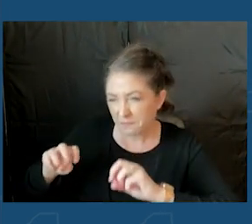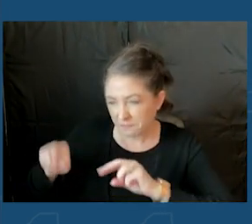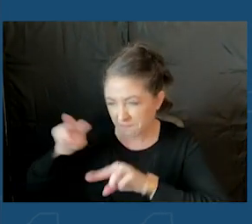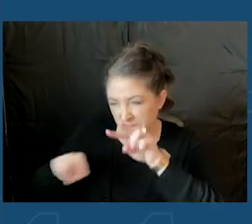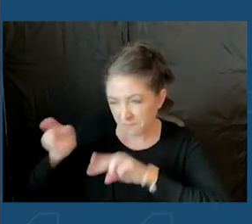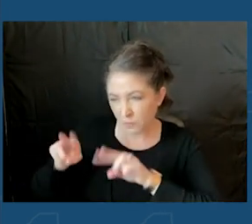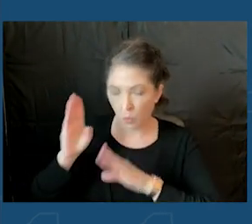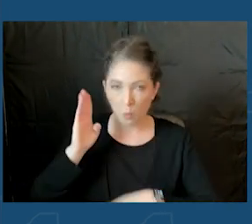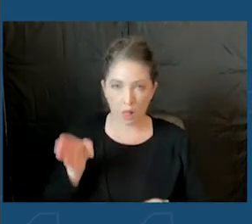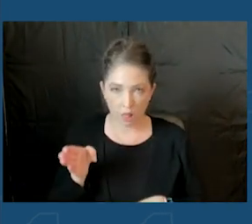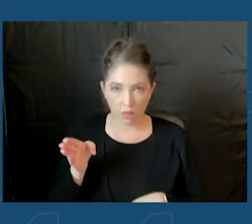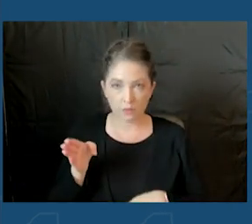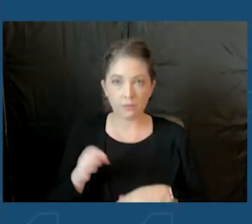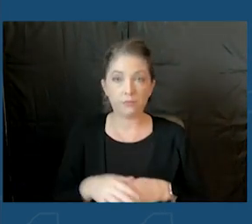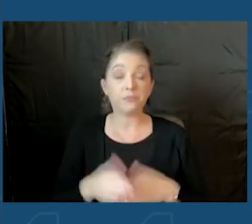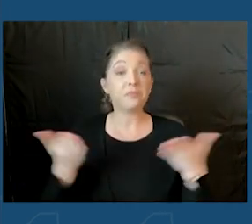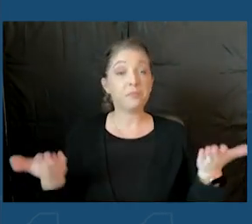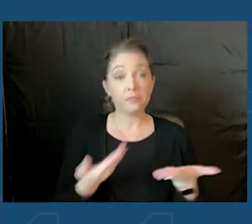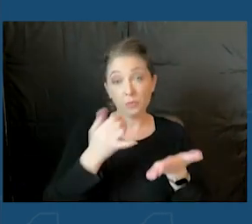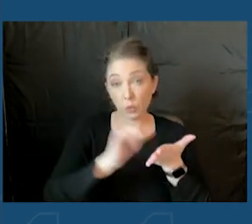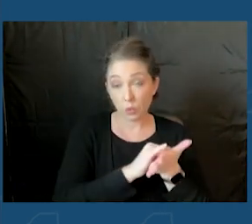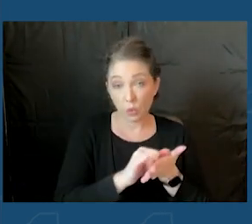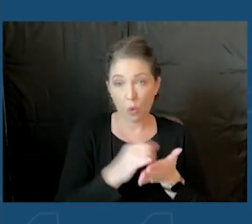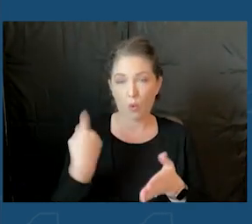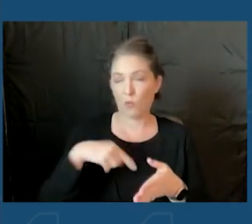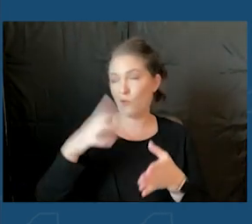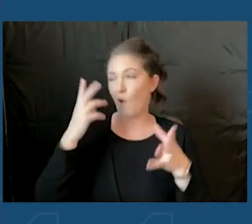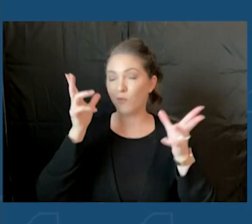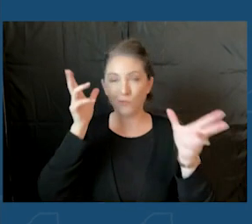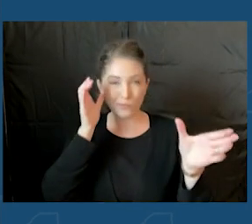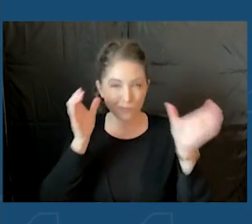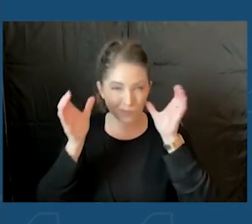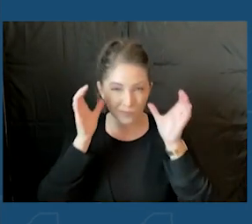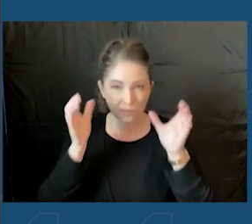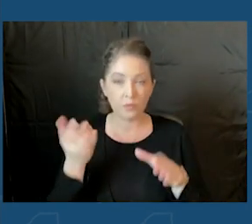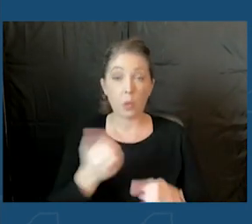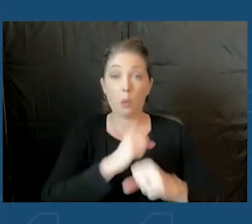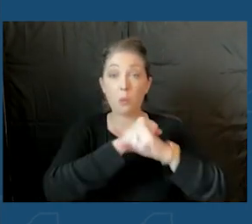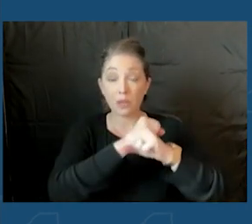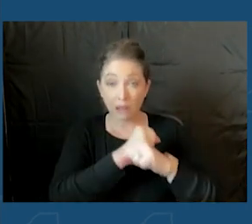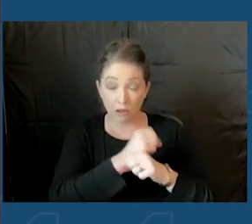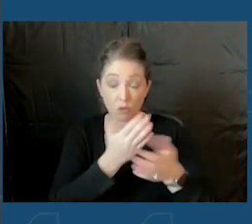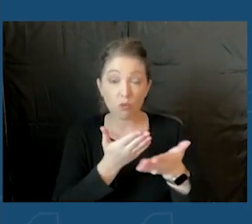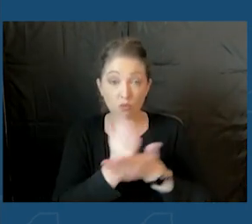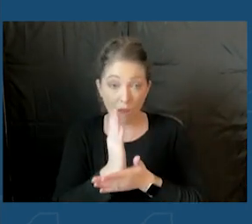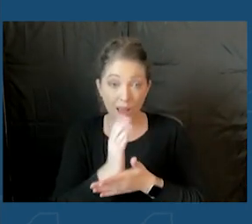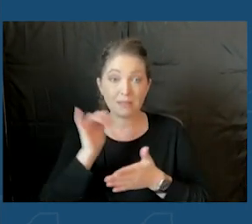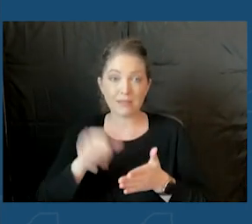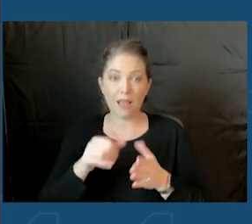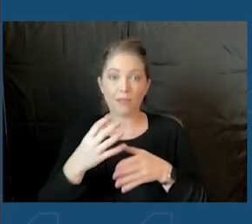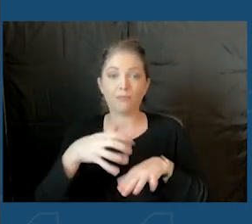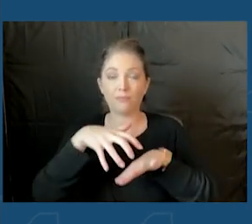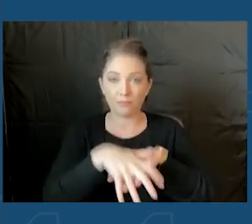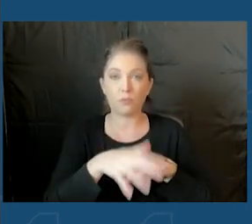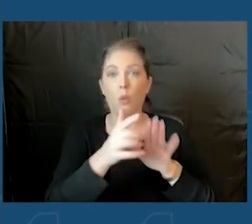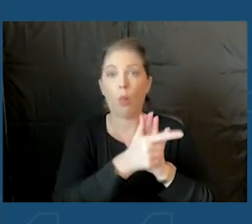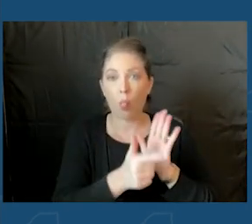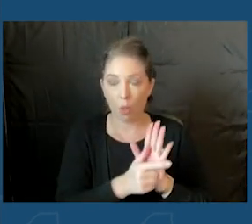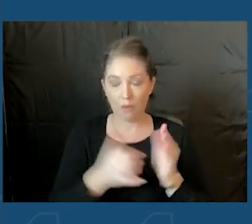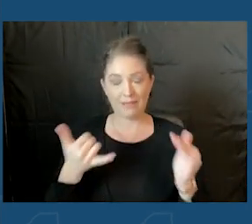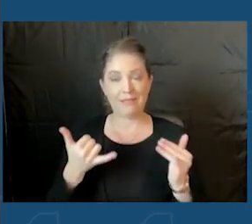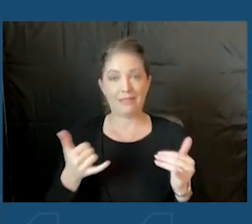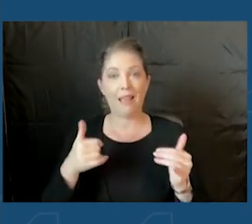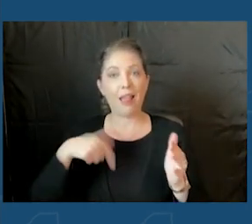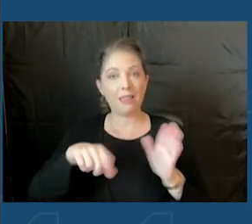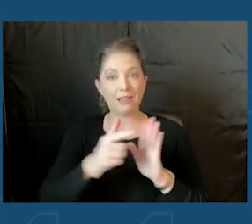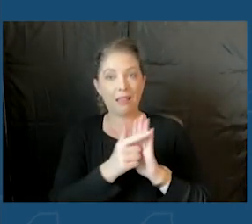State, as we've all been hearing, the protection of abortion rights is enshrined in the law, and today these legal rights are